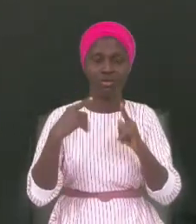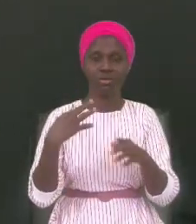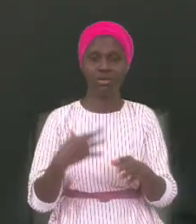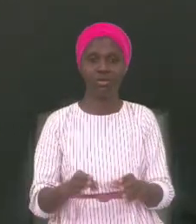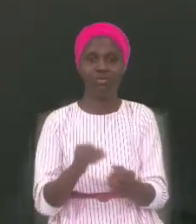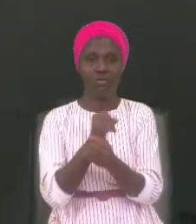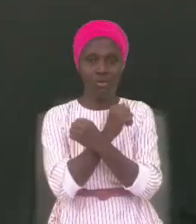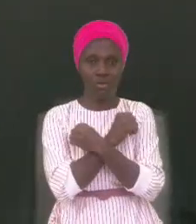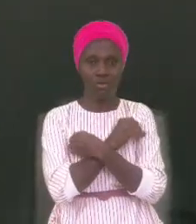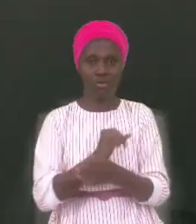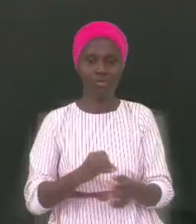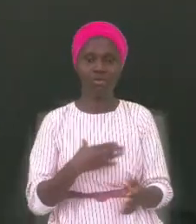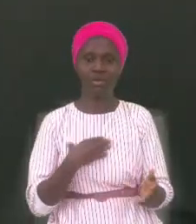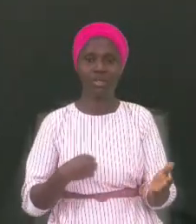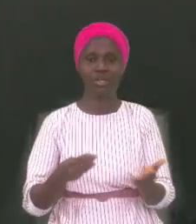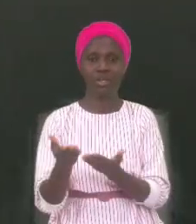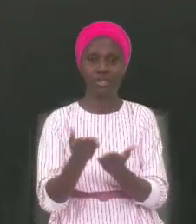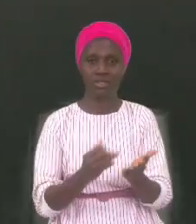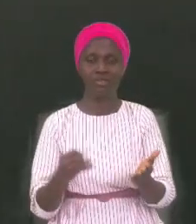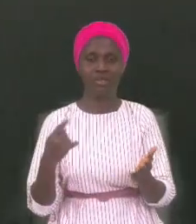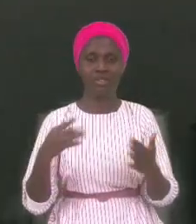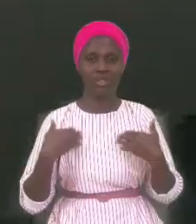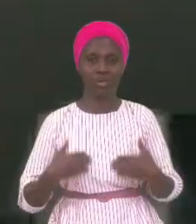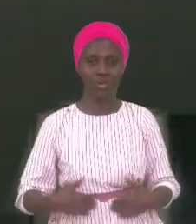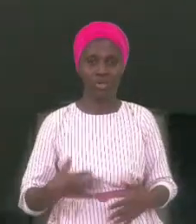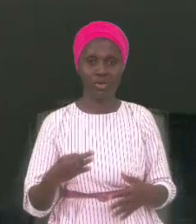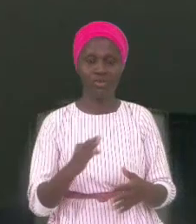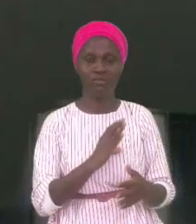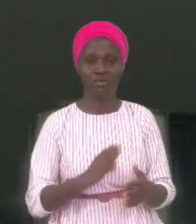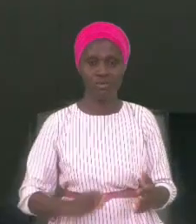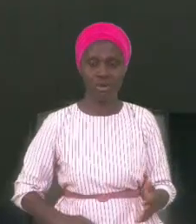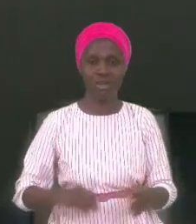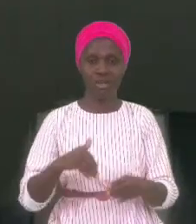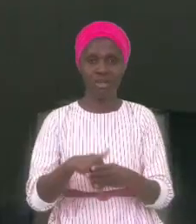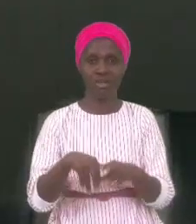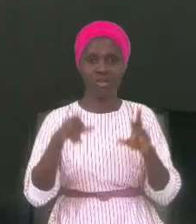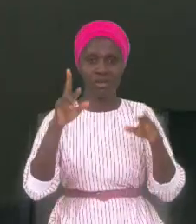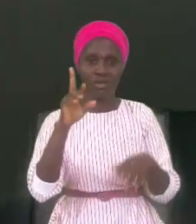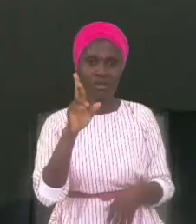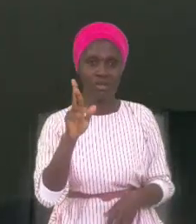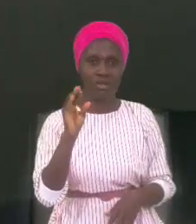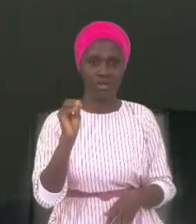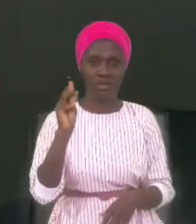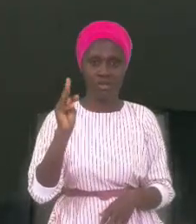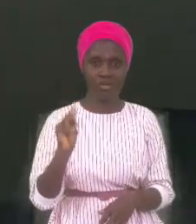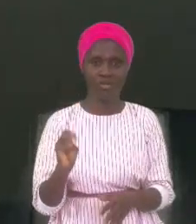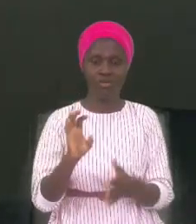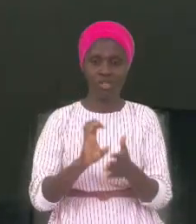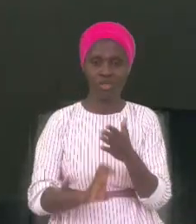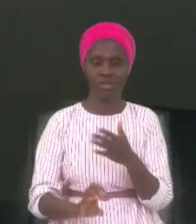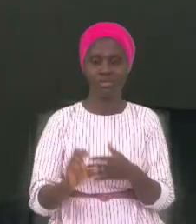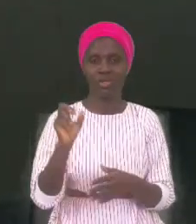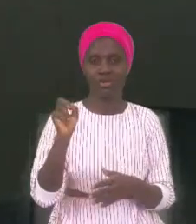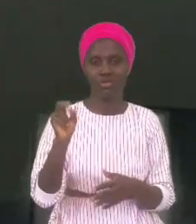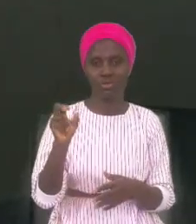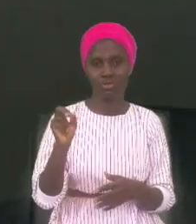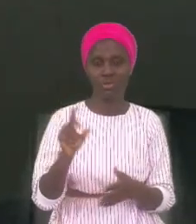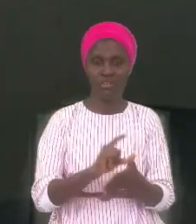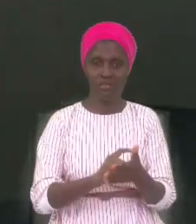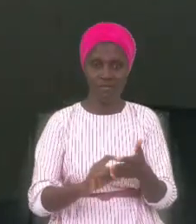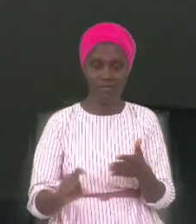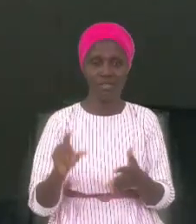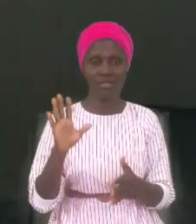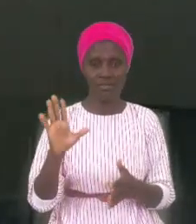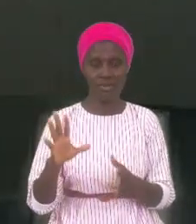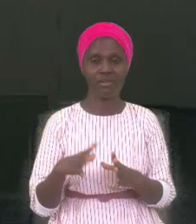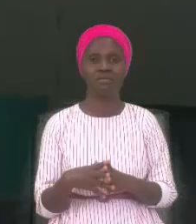and serving the body of Christ. I'm reading from Romans chapter 12, and I'm looking at verse 5. Romans